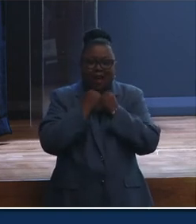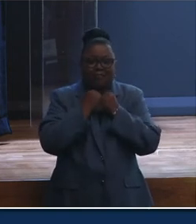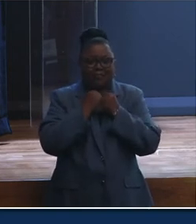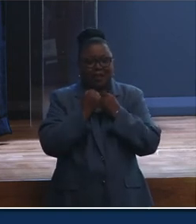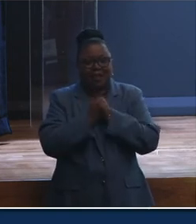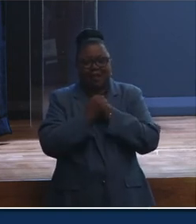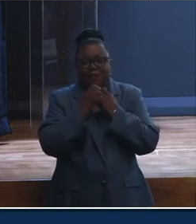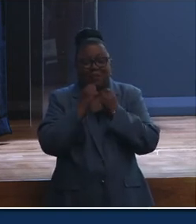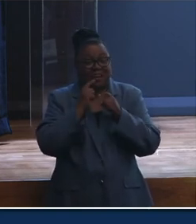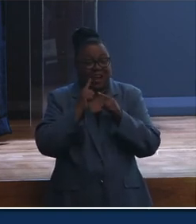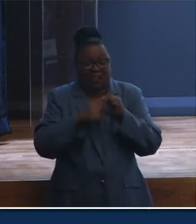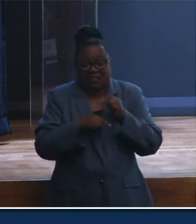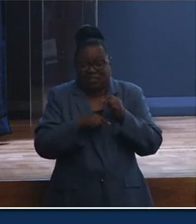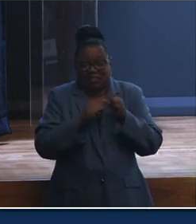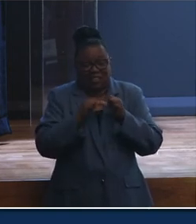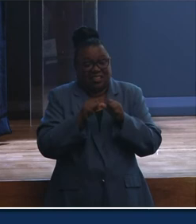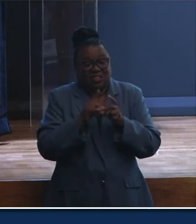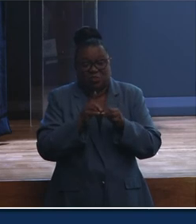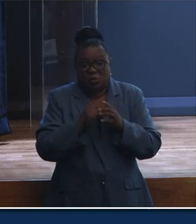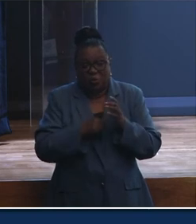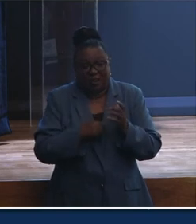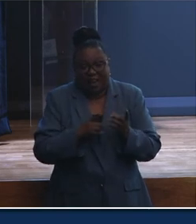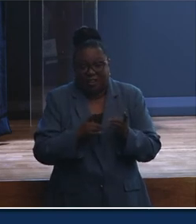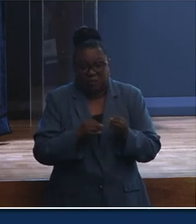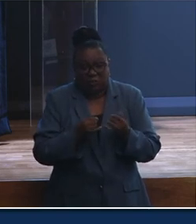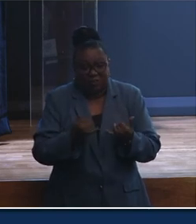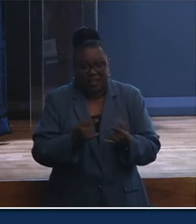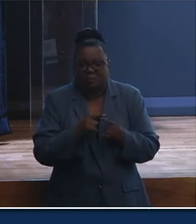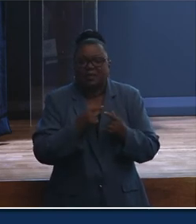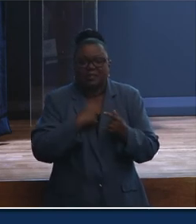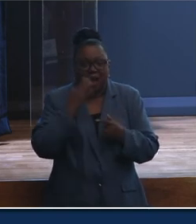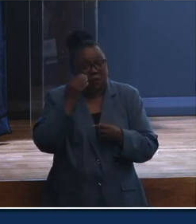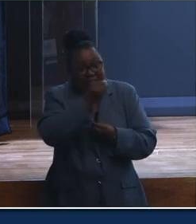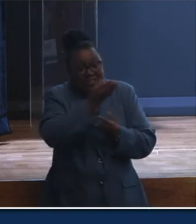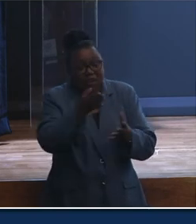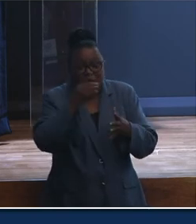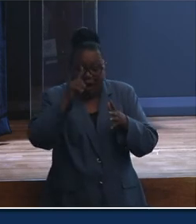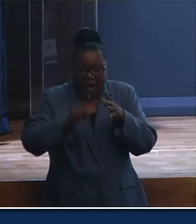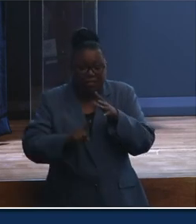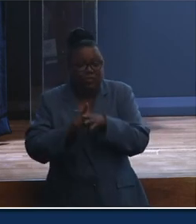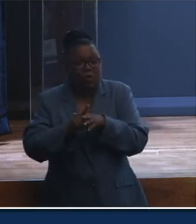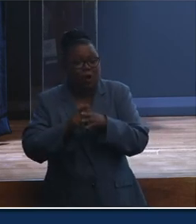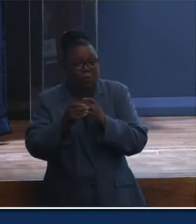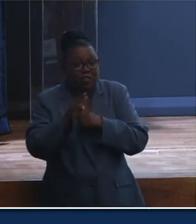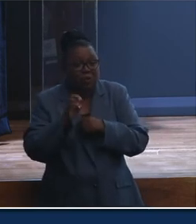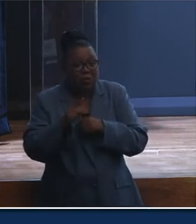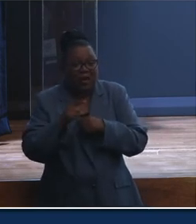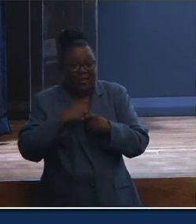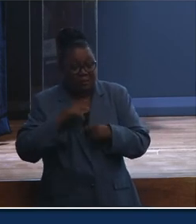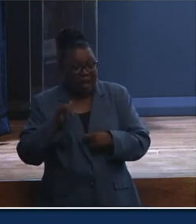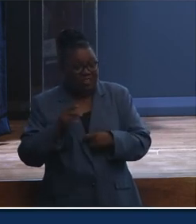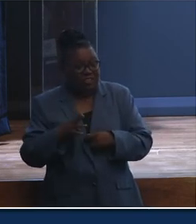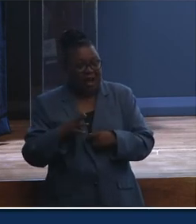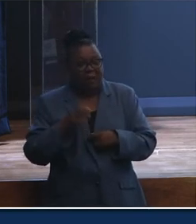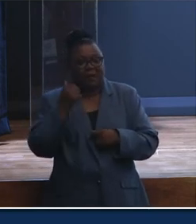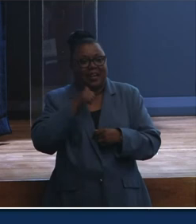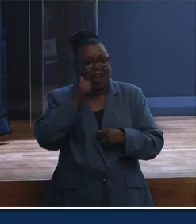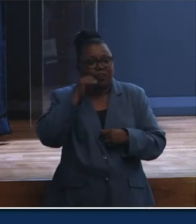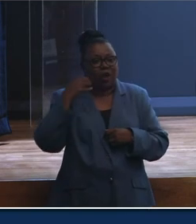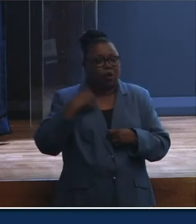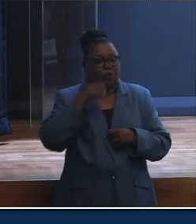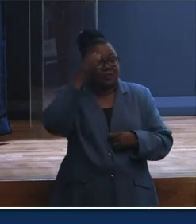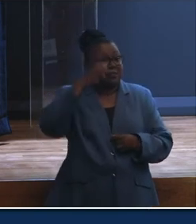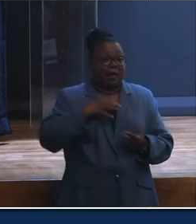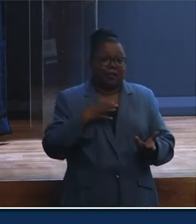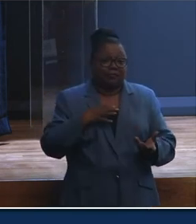passion, because I wouldn't be able to continue to do what I do today. Because I will tell you, I walk into a rink, you know, in my job, and every single coach is a